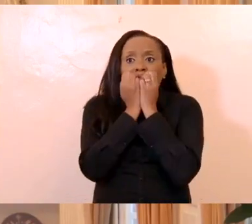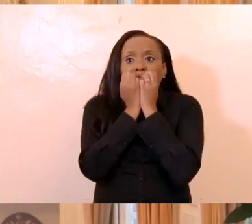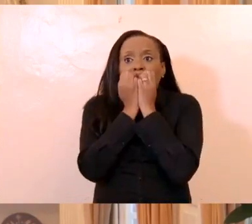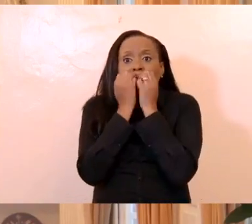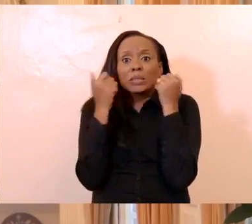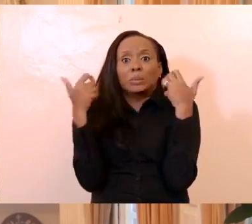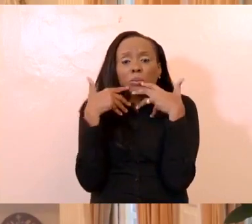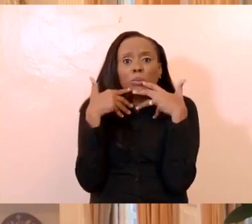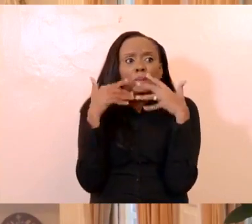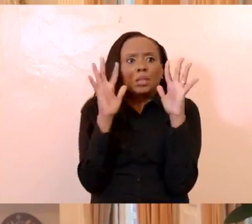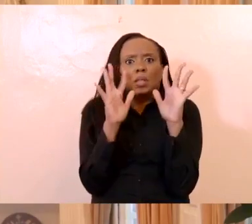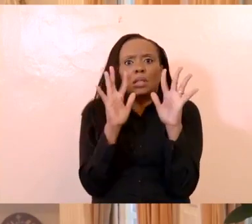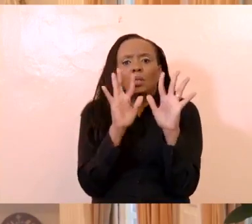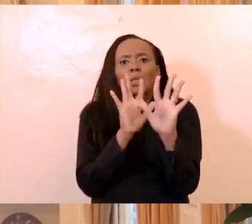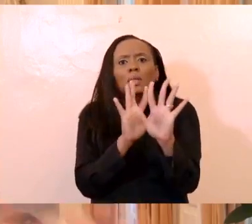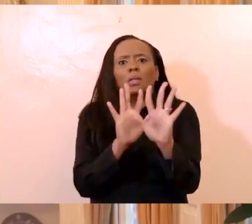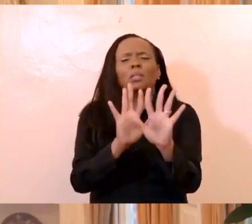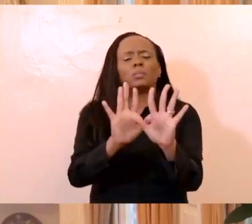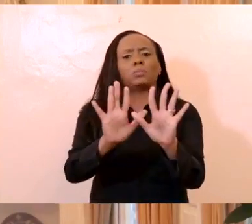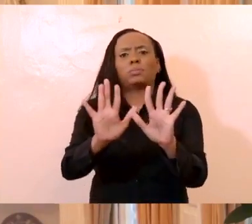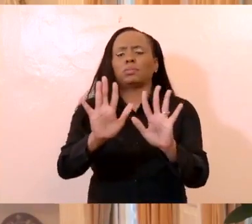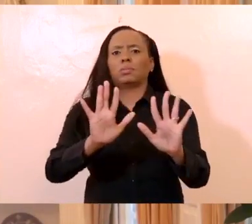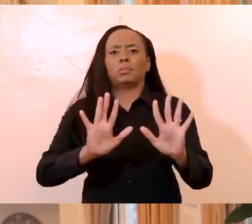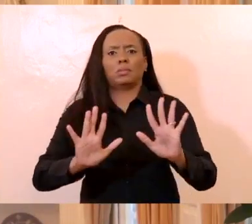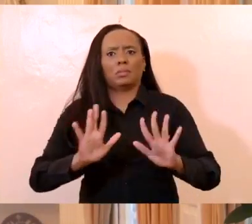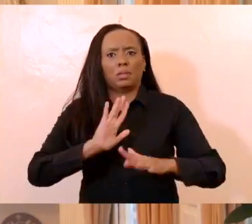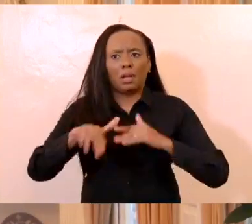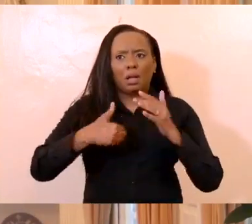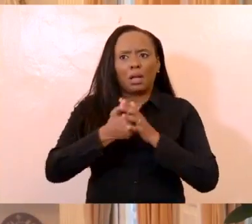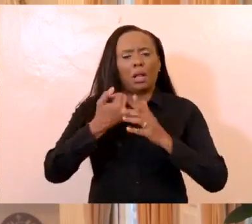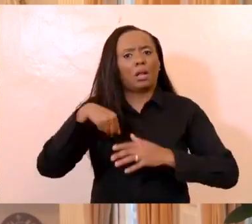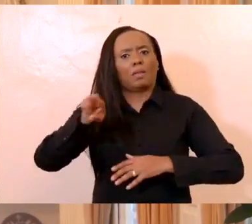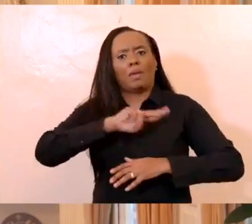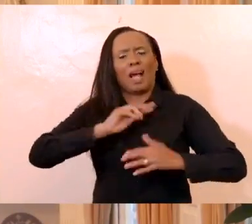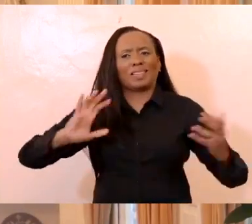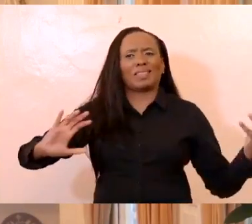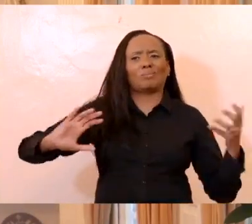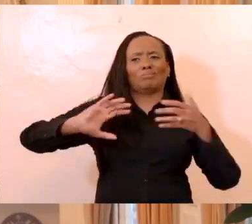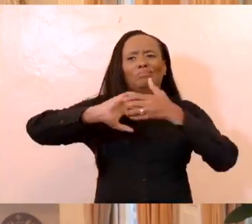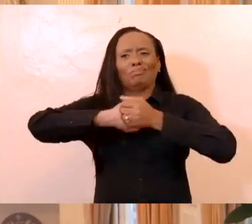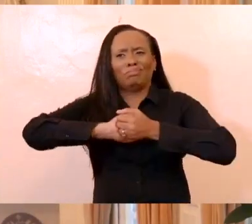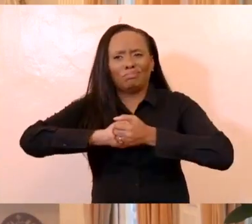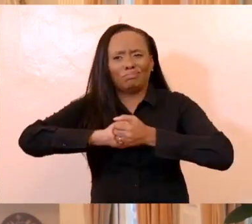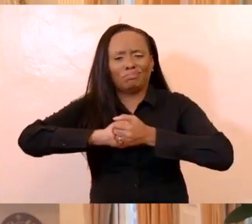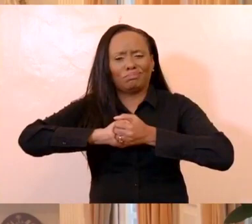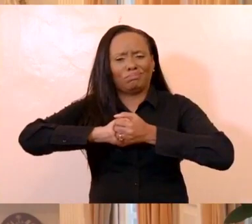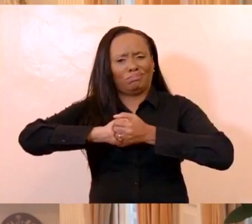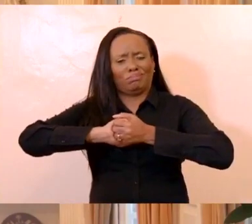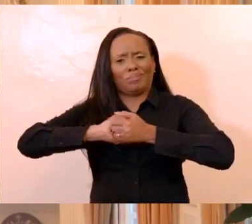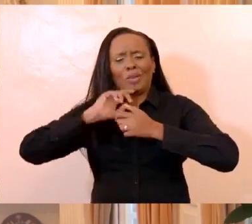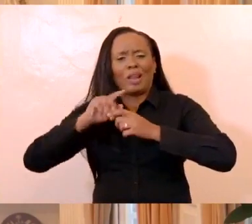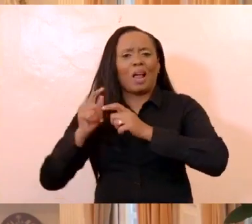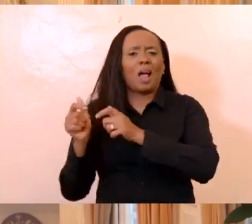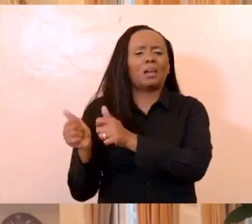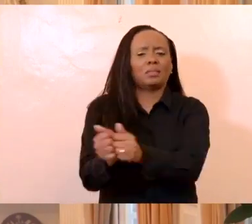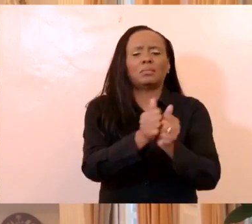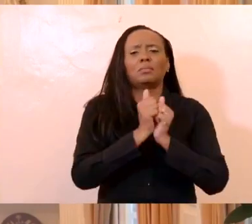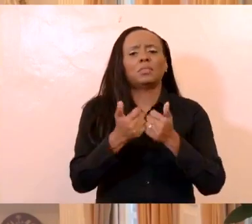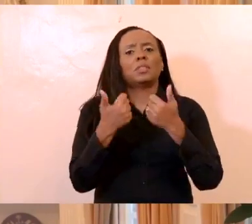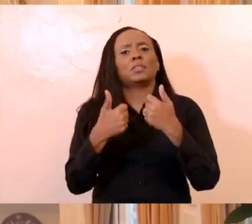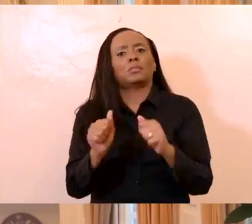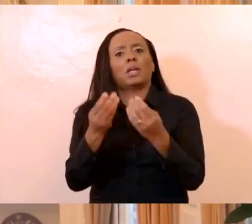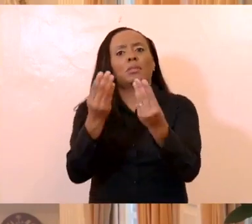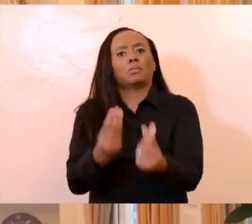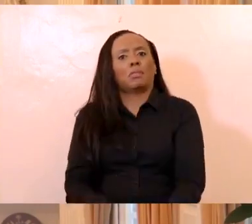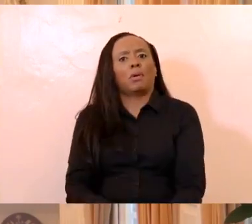us, civil society, all of us to come together and to try collectively to resolve the